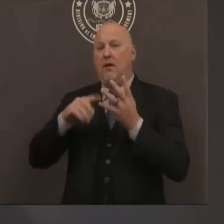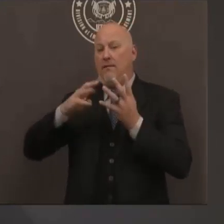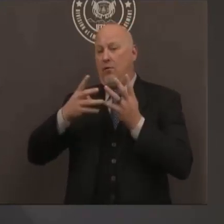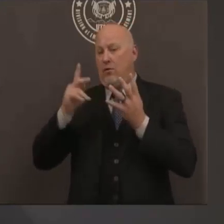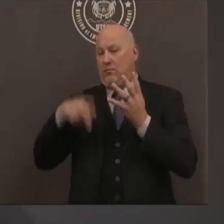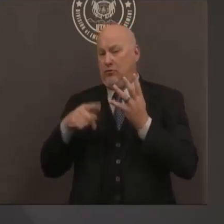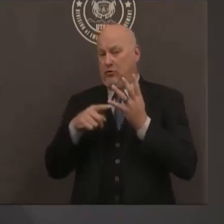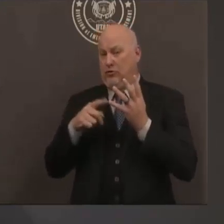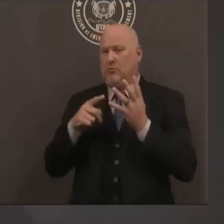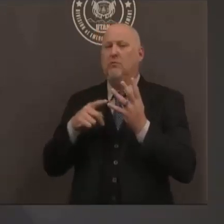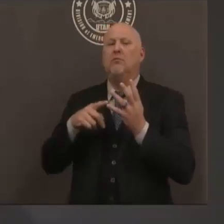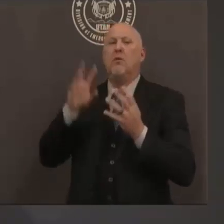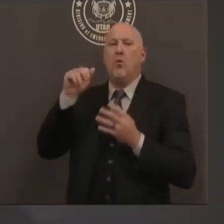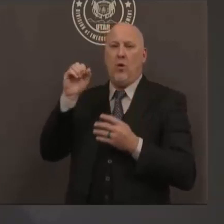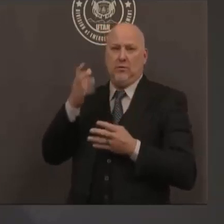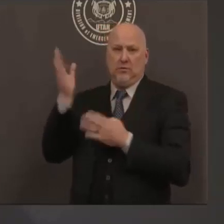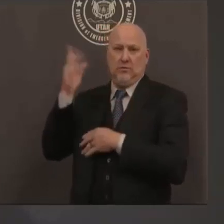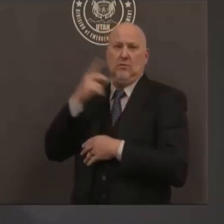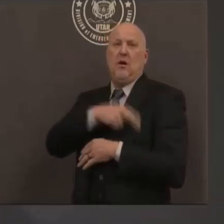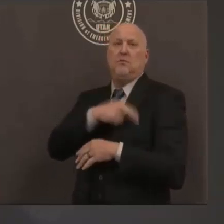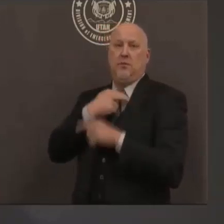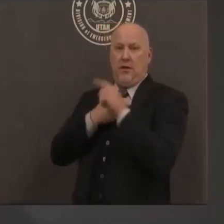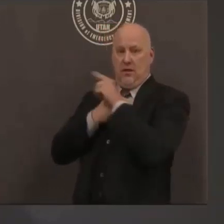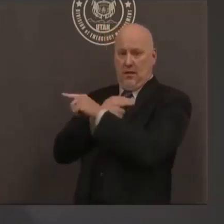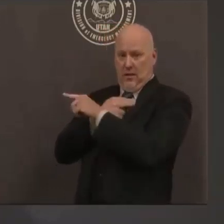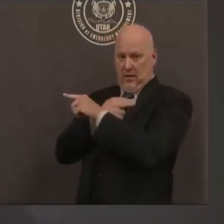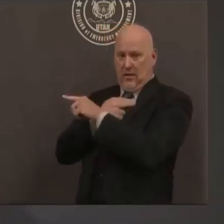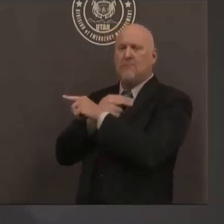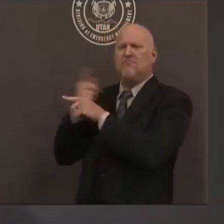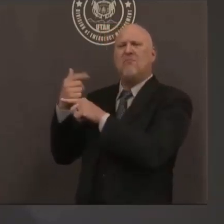of death and had underlying medical conditions.